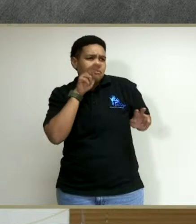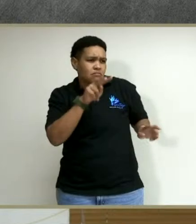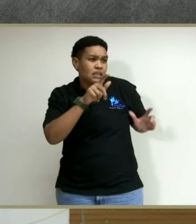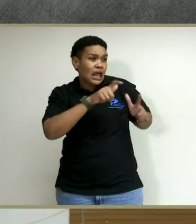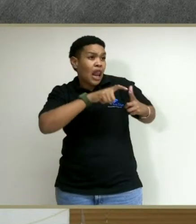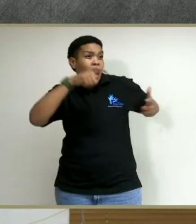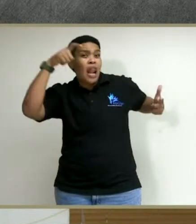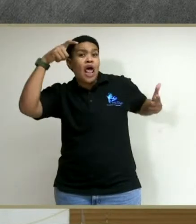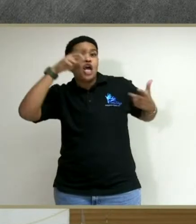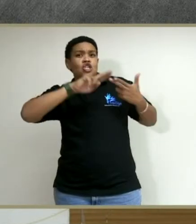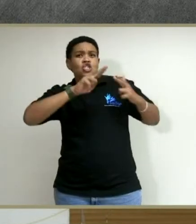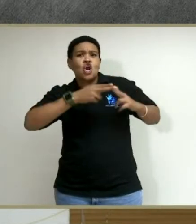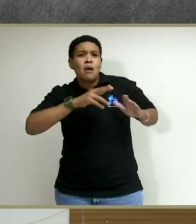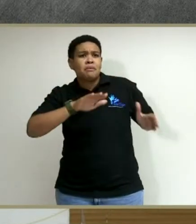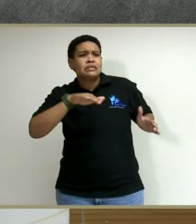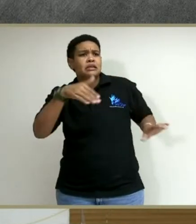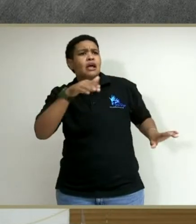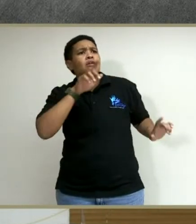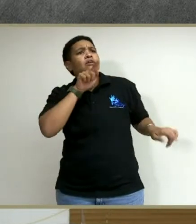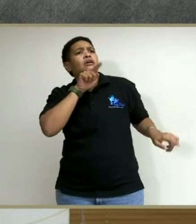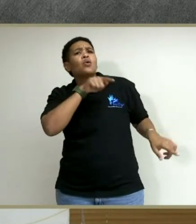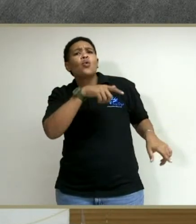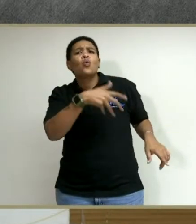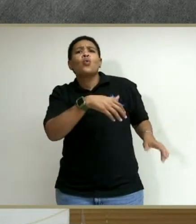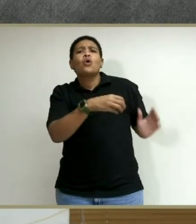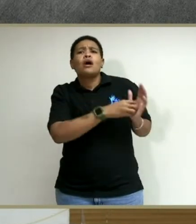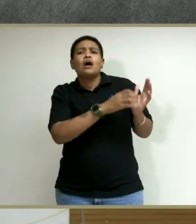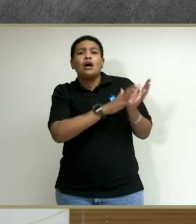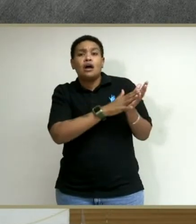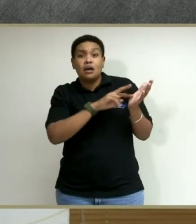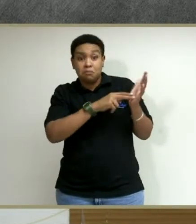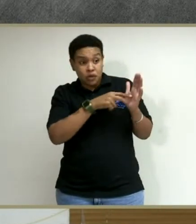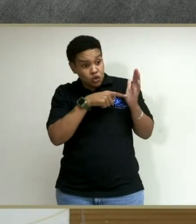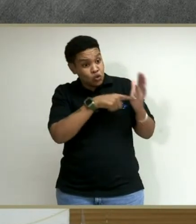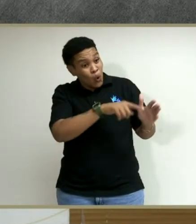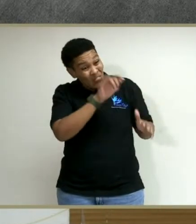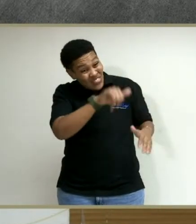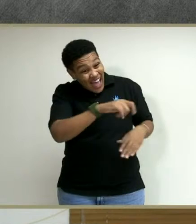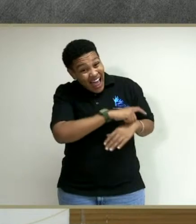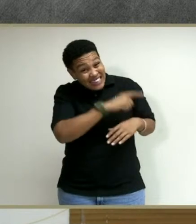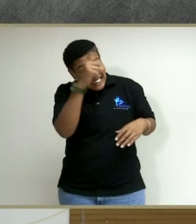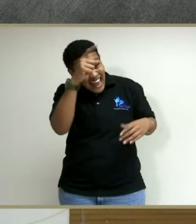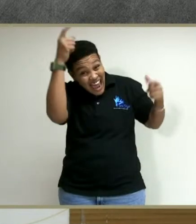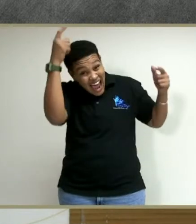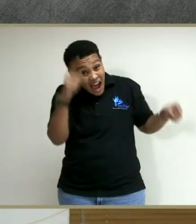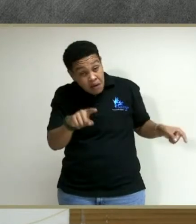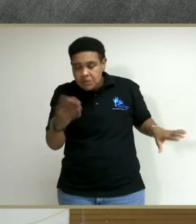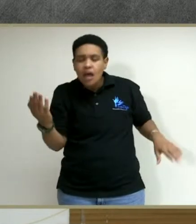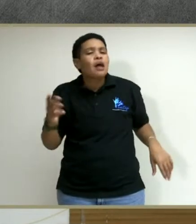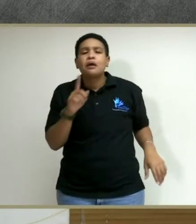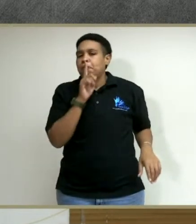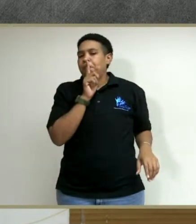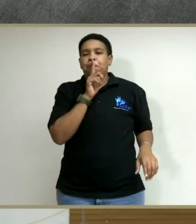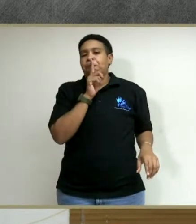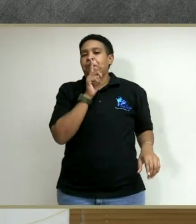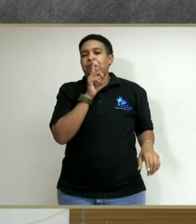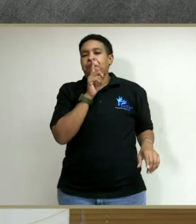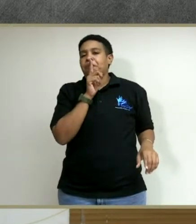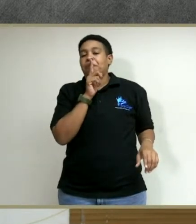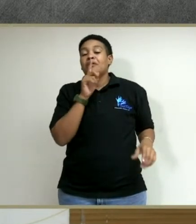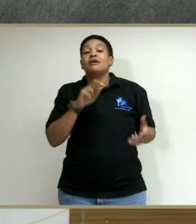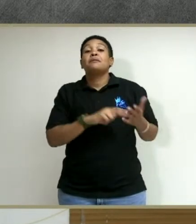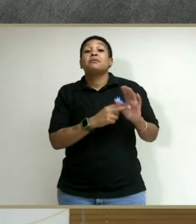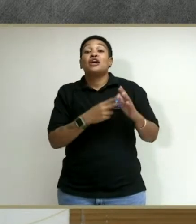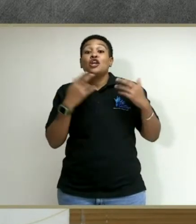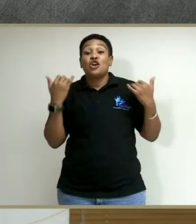large number of deaths are reported. It really is not a reflection of the deaths that are happening now, because the number of deaths that are